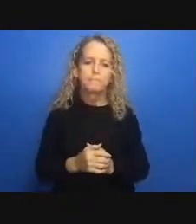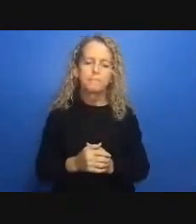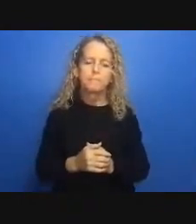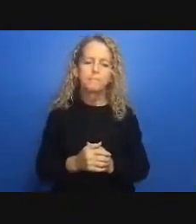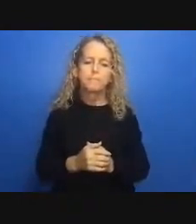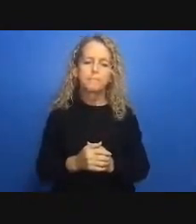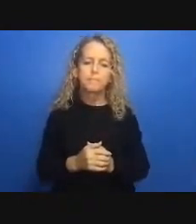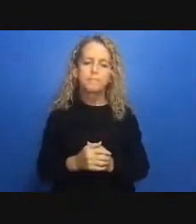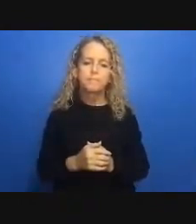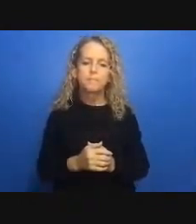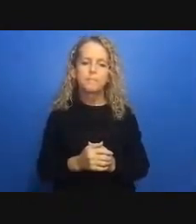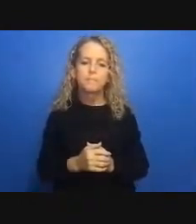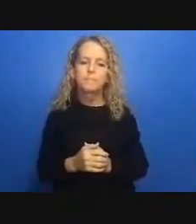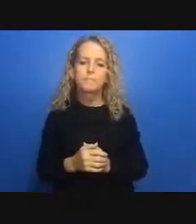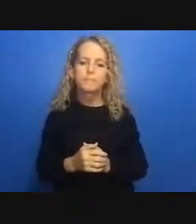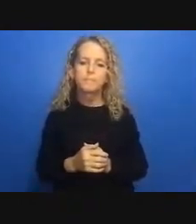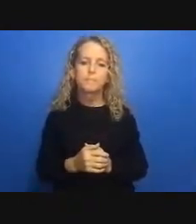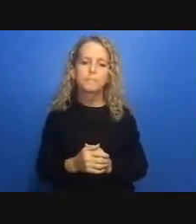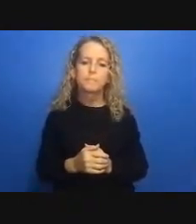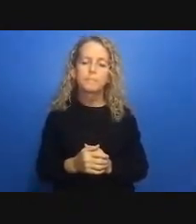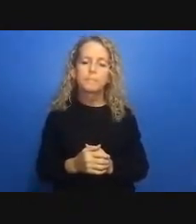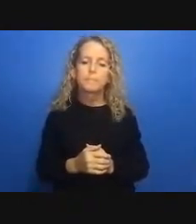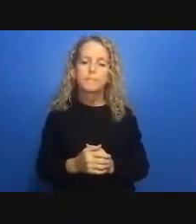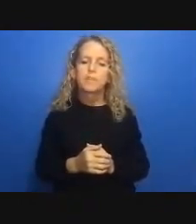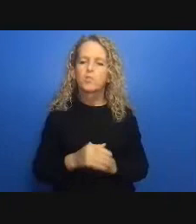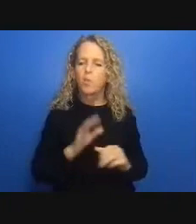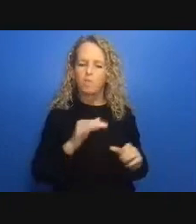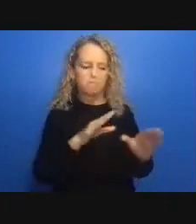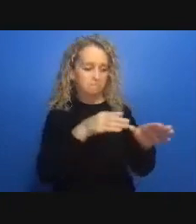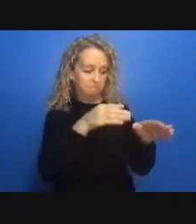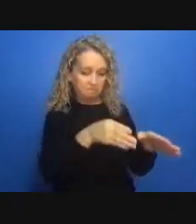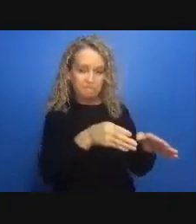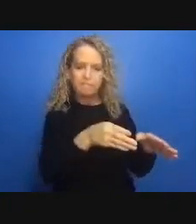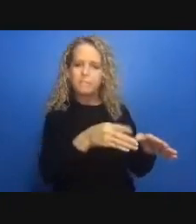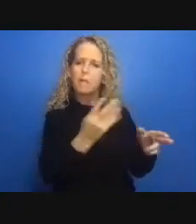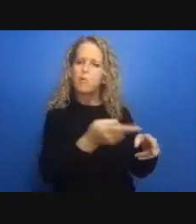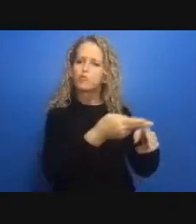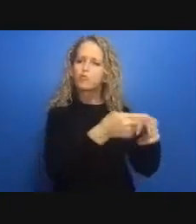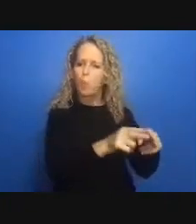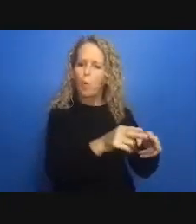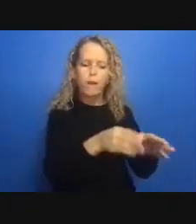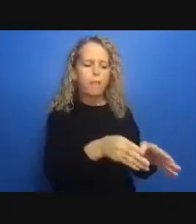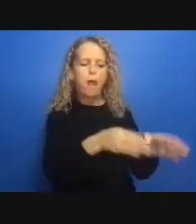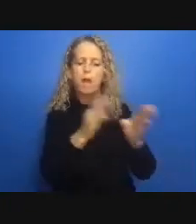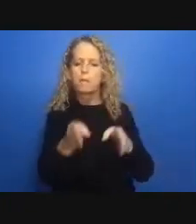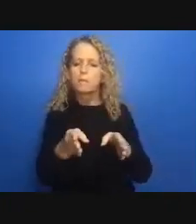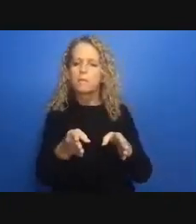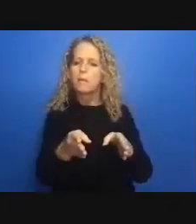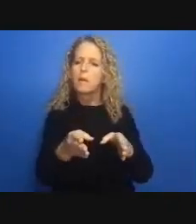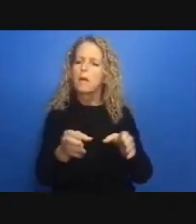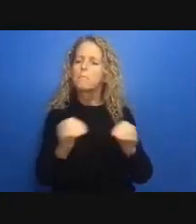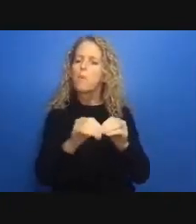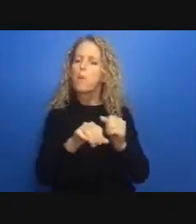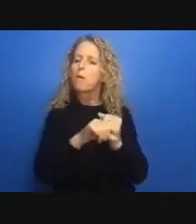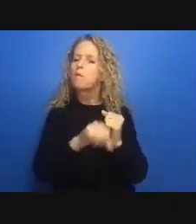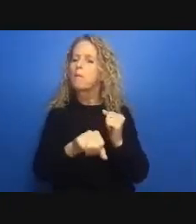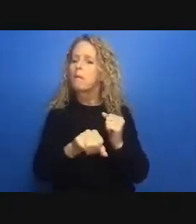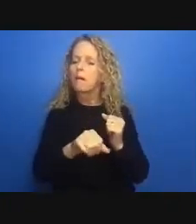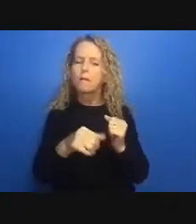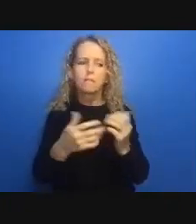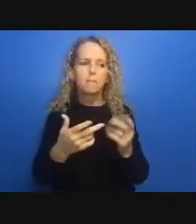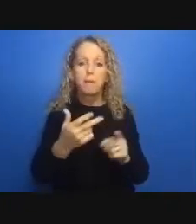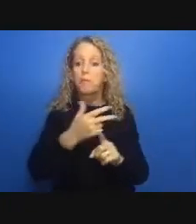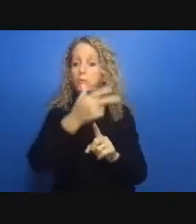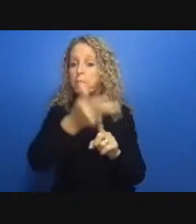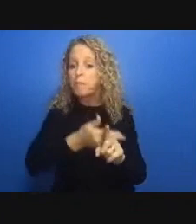get slightly longer, but not full degree type learning going on. So we can do like short 3-month programs, 6-month programs,